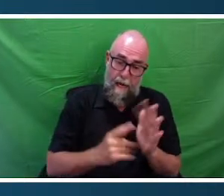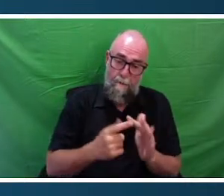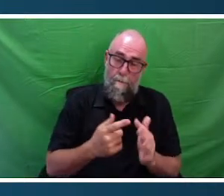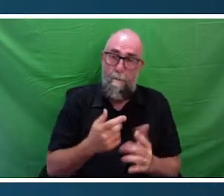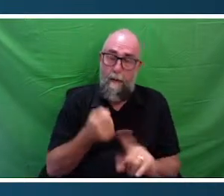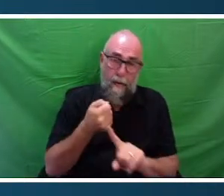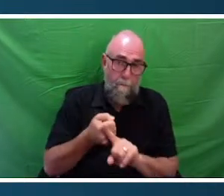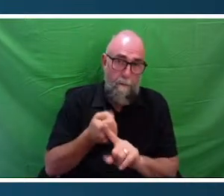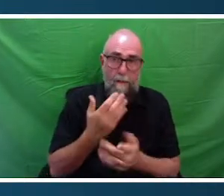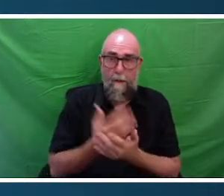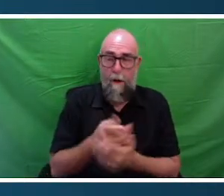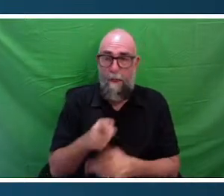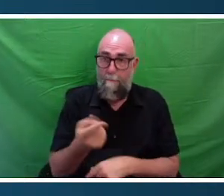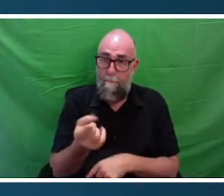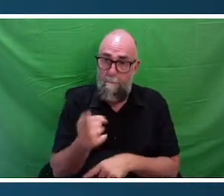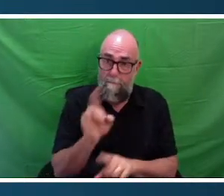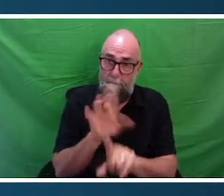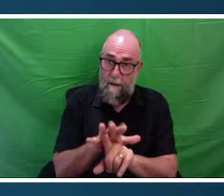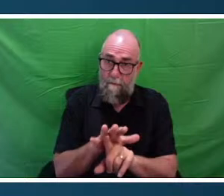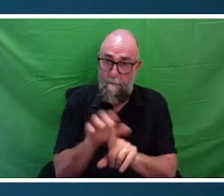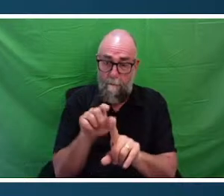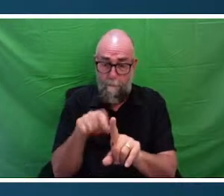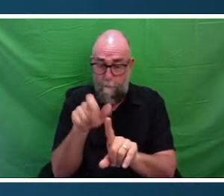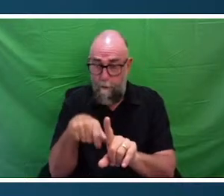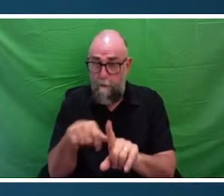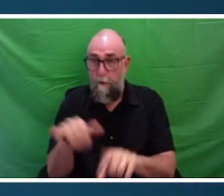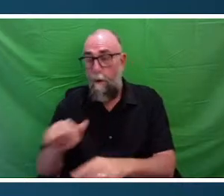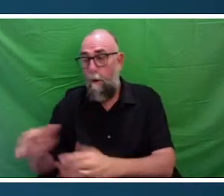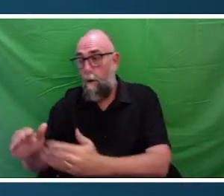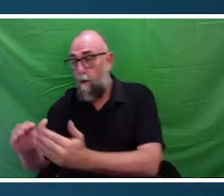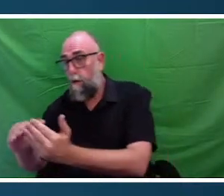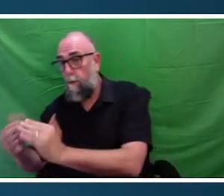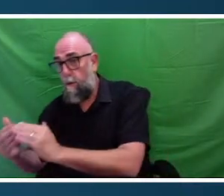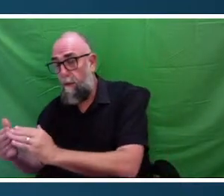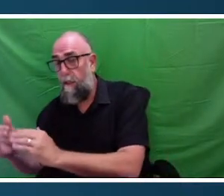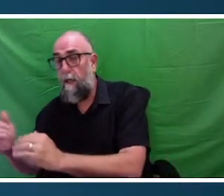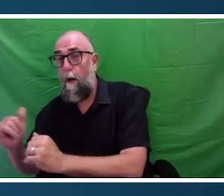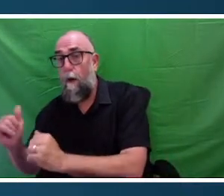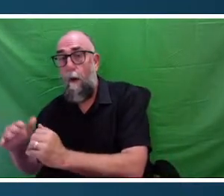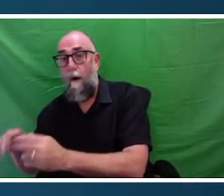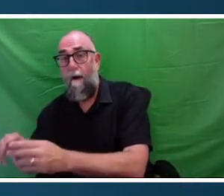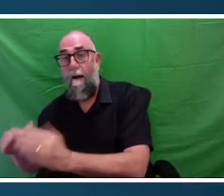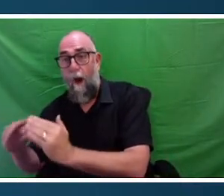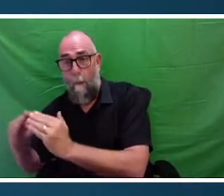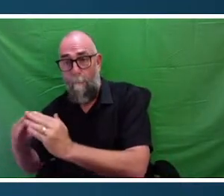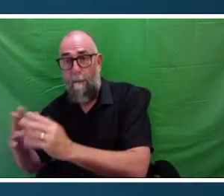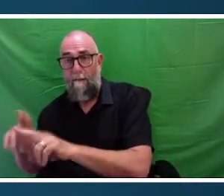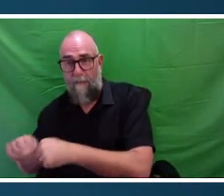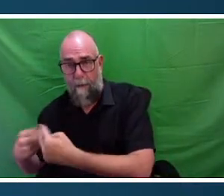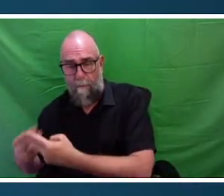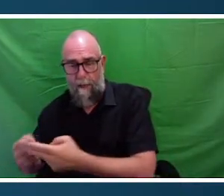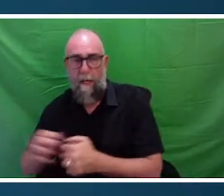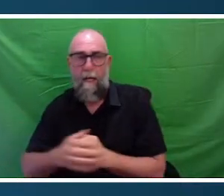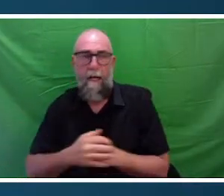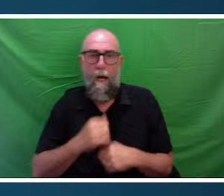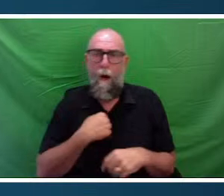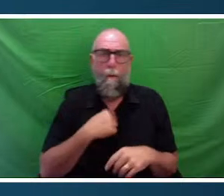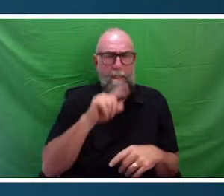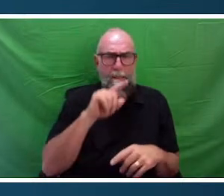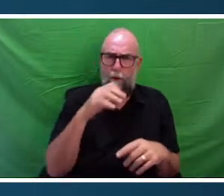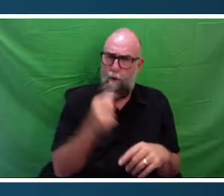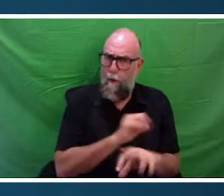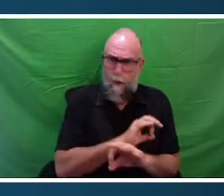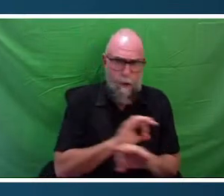the communities, and they should not be ignored. I think this speaks to the concern from sending countries that has